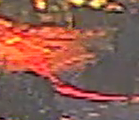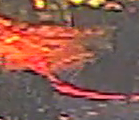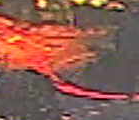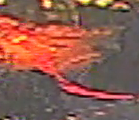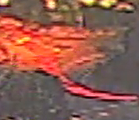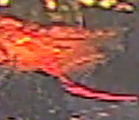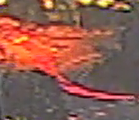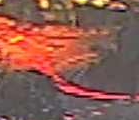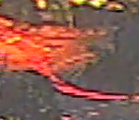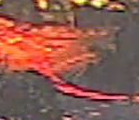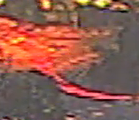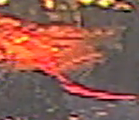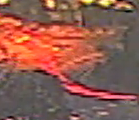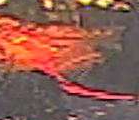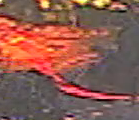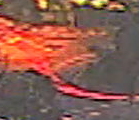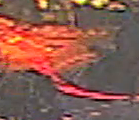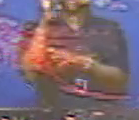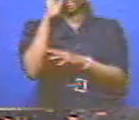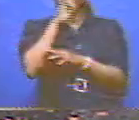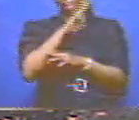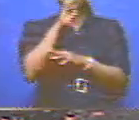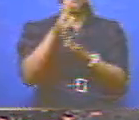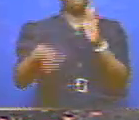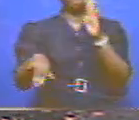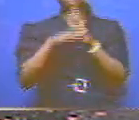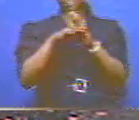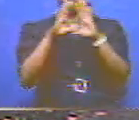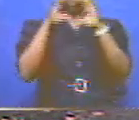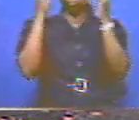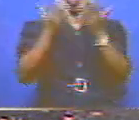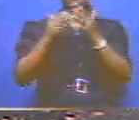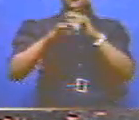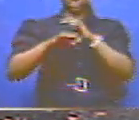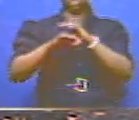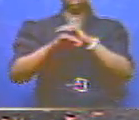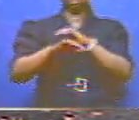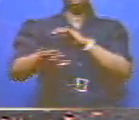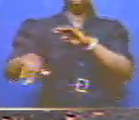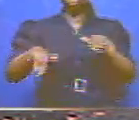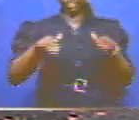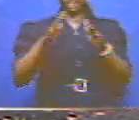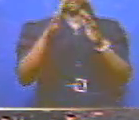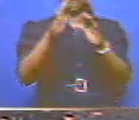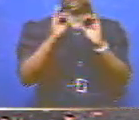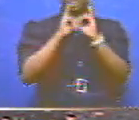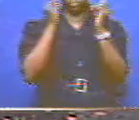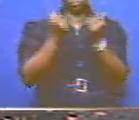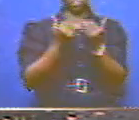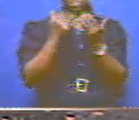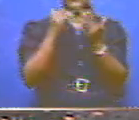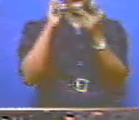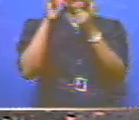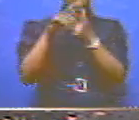Oh, now welcome back. Now, Kenya risks being thrown out of the world swimming body that is FINA unless elections are held